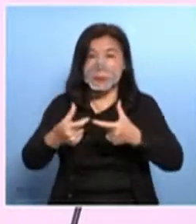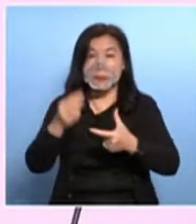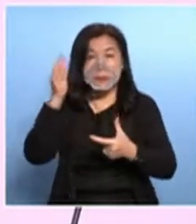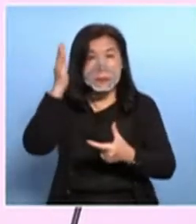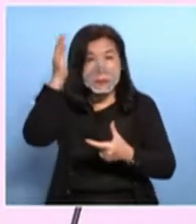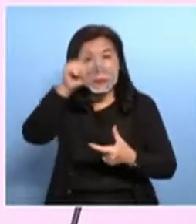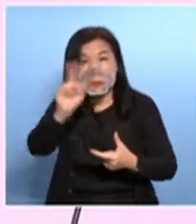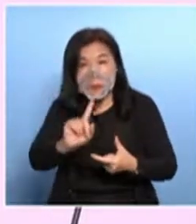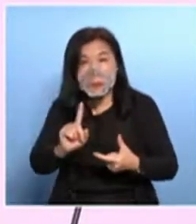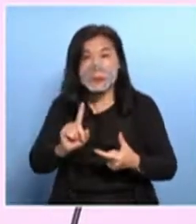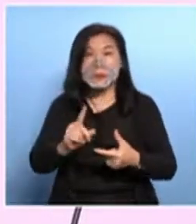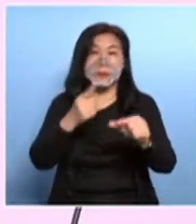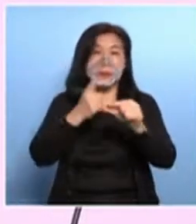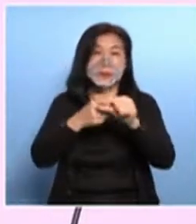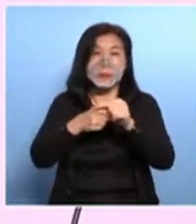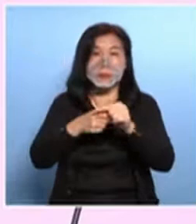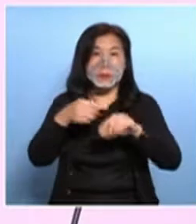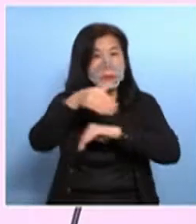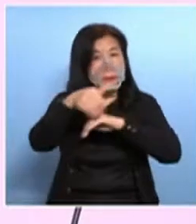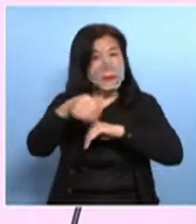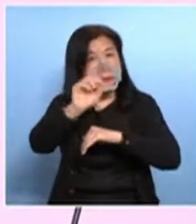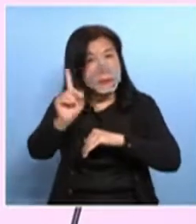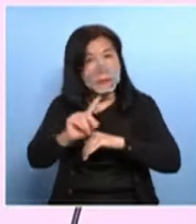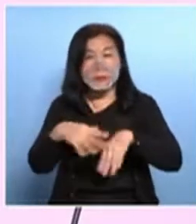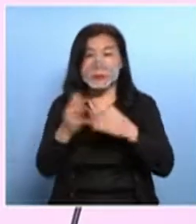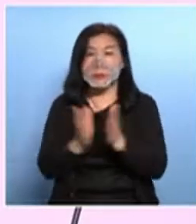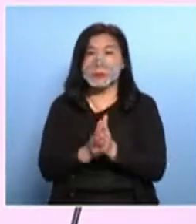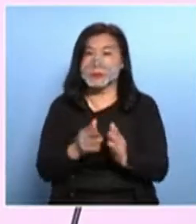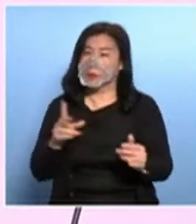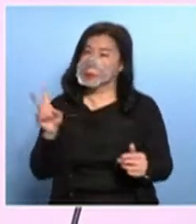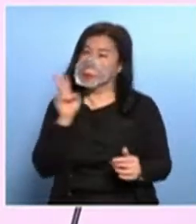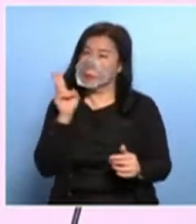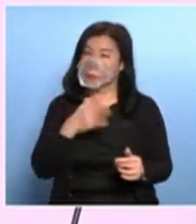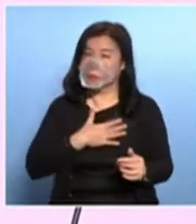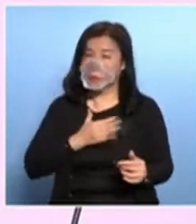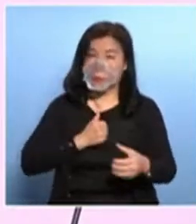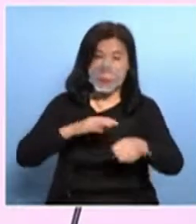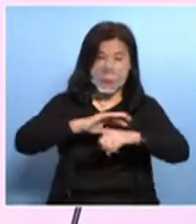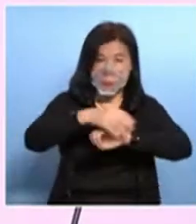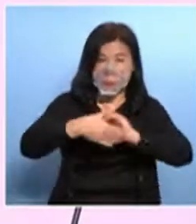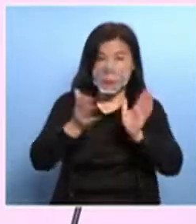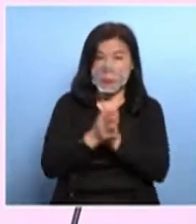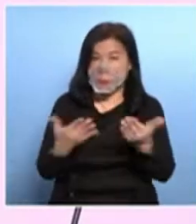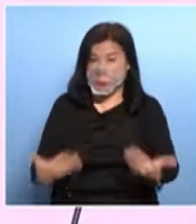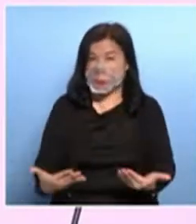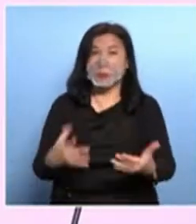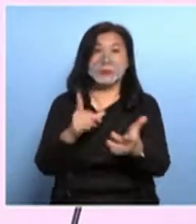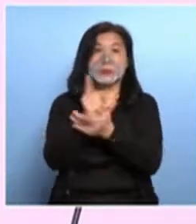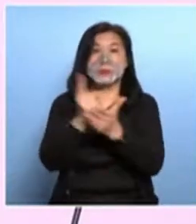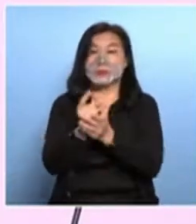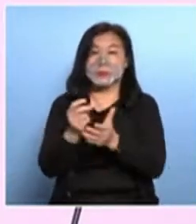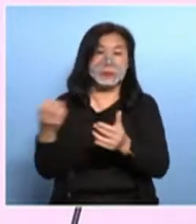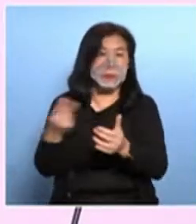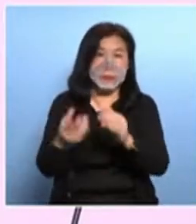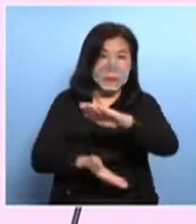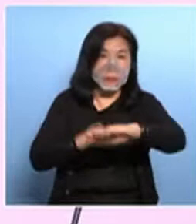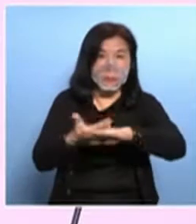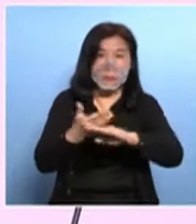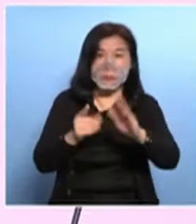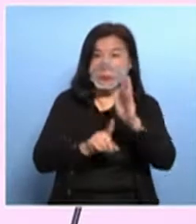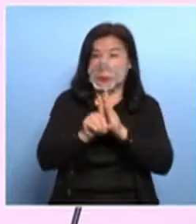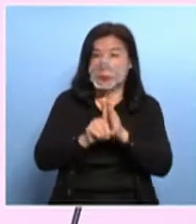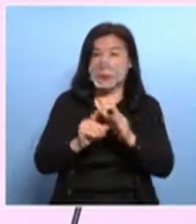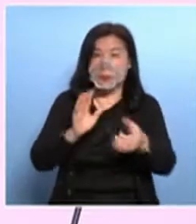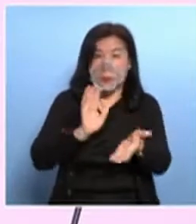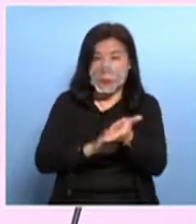Economic outlook for 2022 and medium-term outlook. The market generally expects a further revival of the